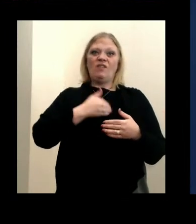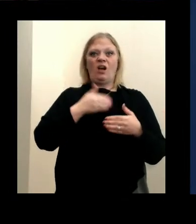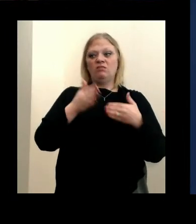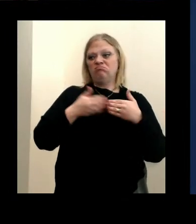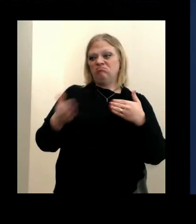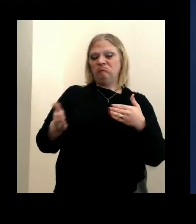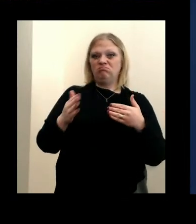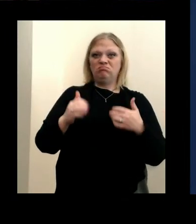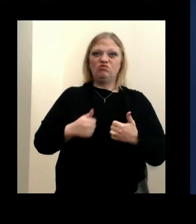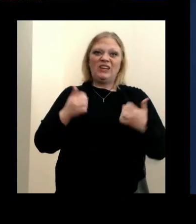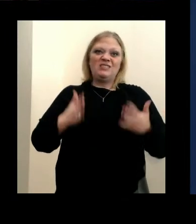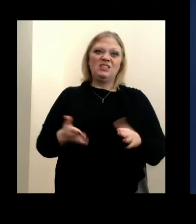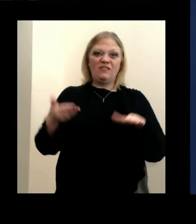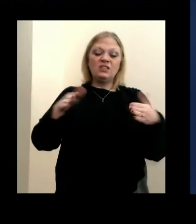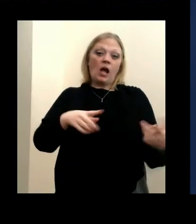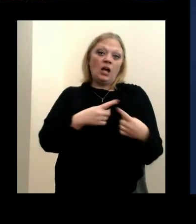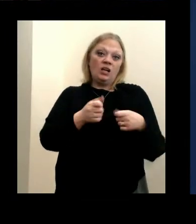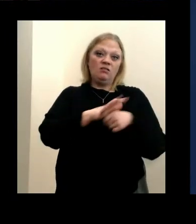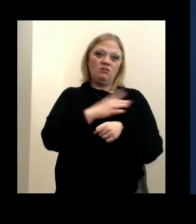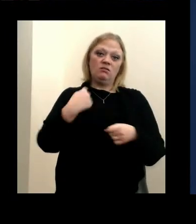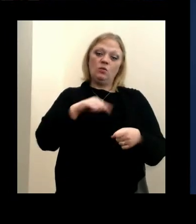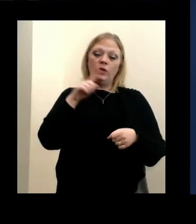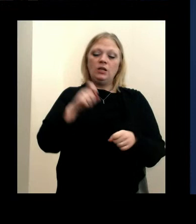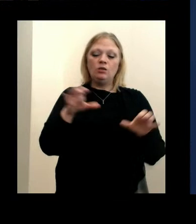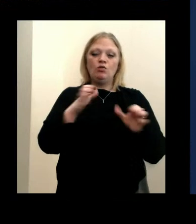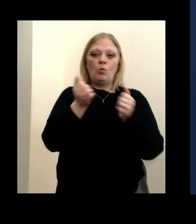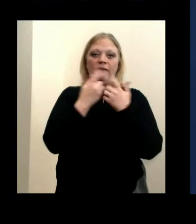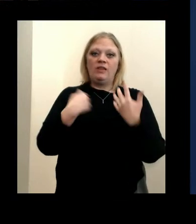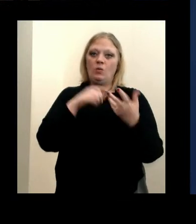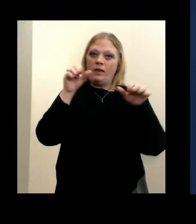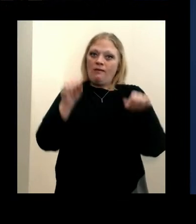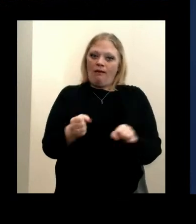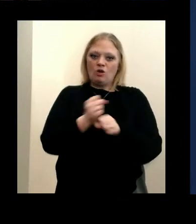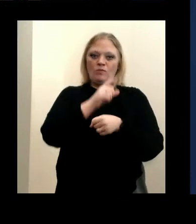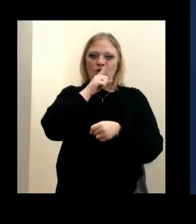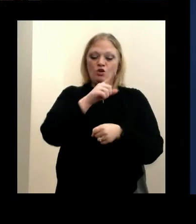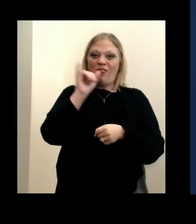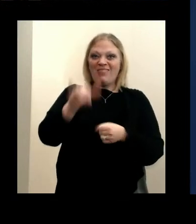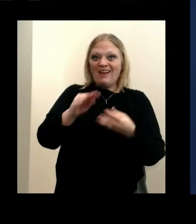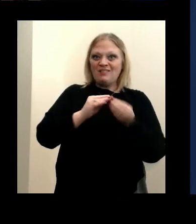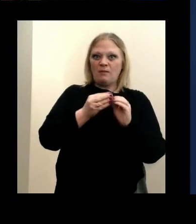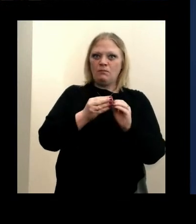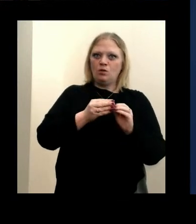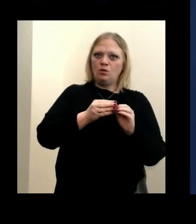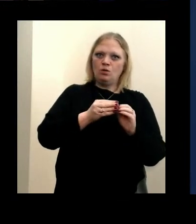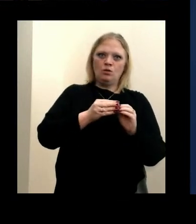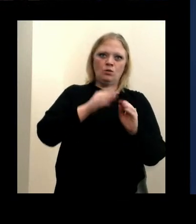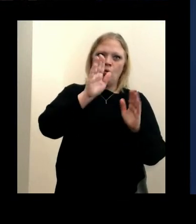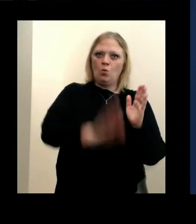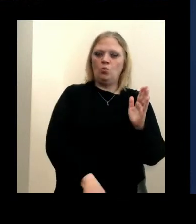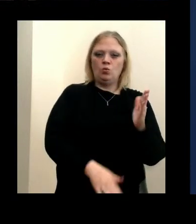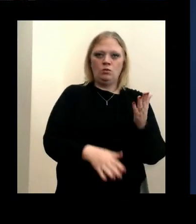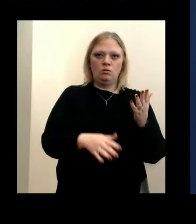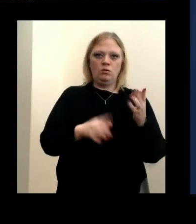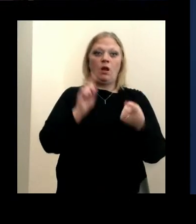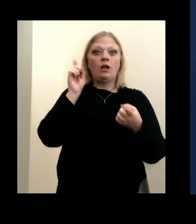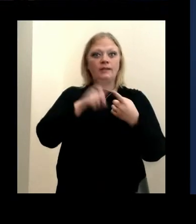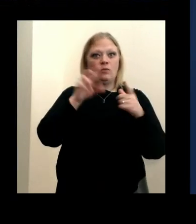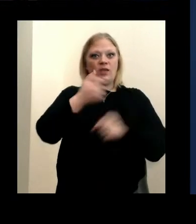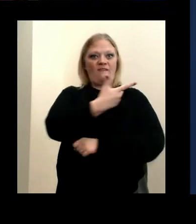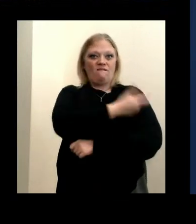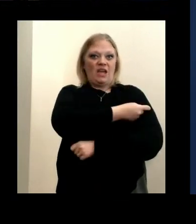coronavirus. And we need to do all we can to ensure that that number is kept as low as possible until we can vaccinate all